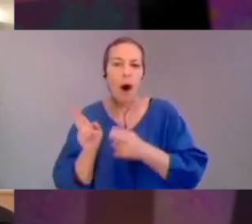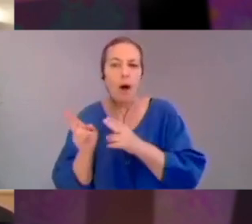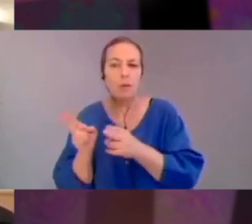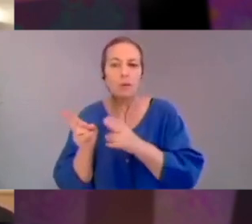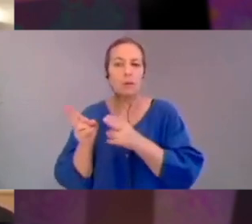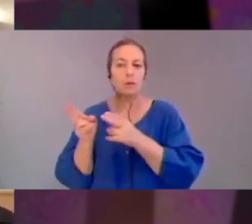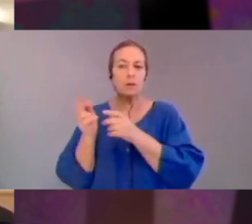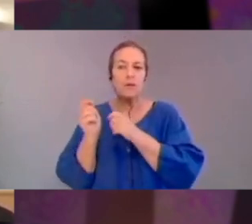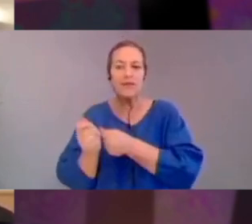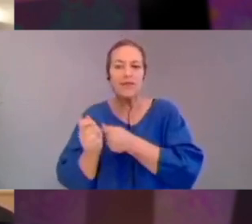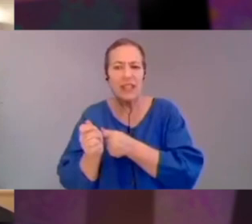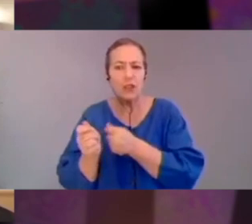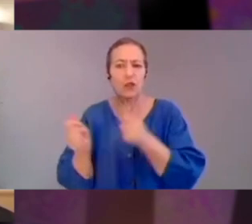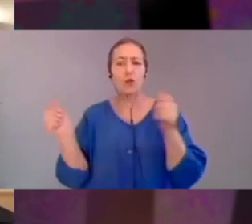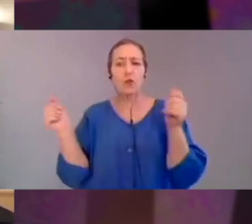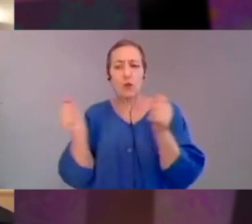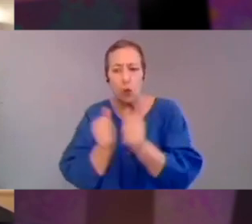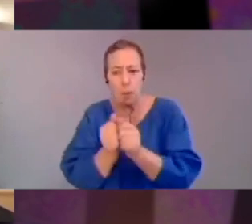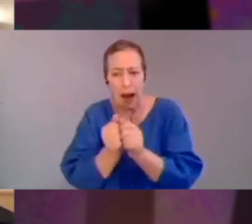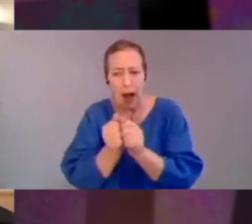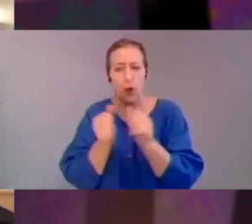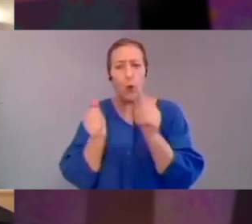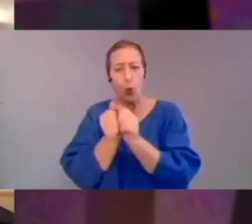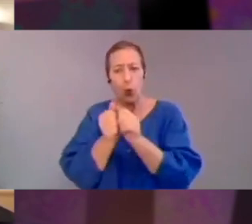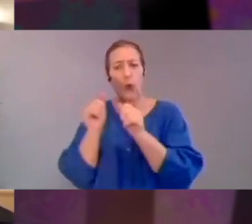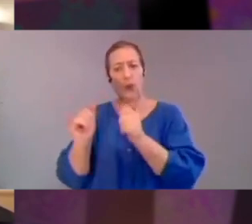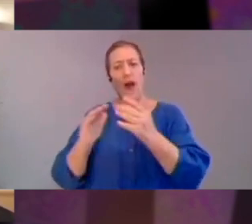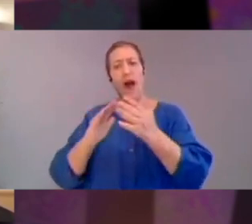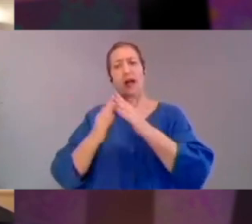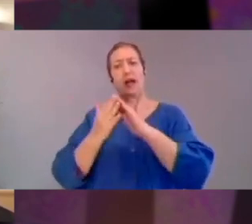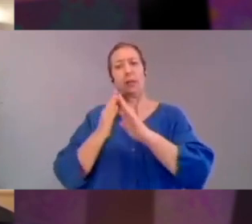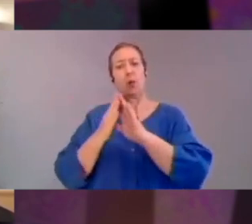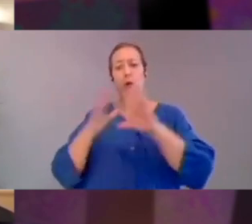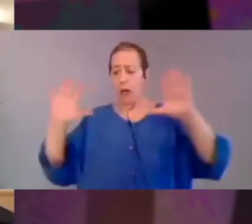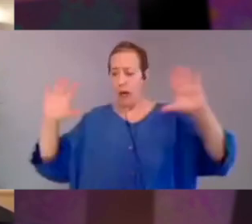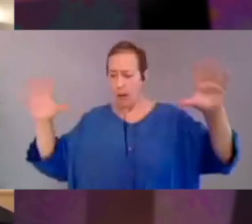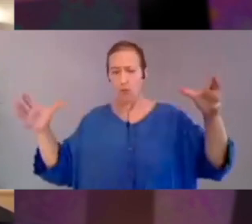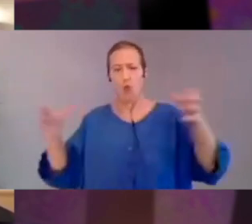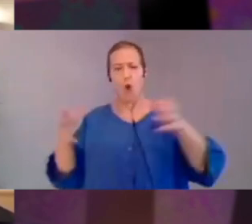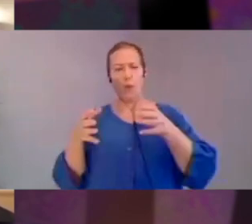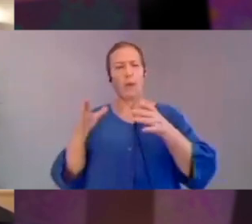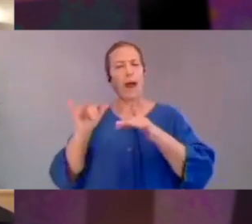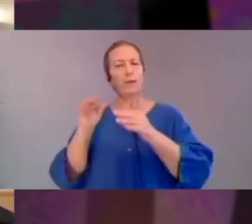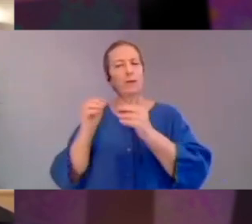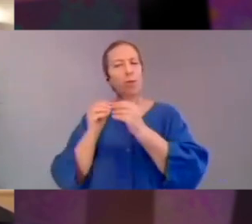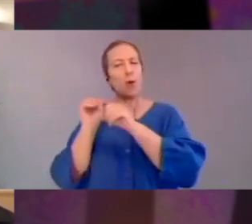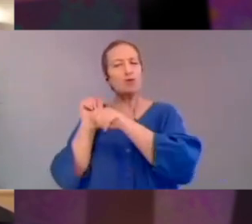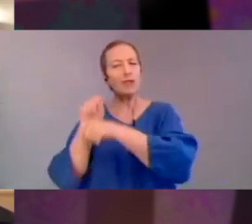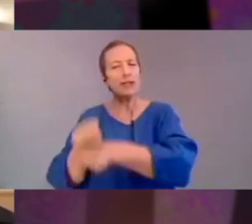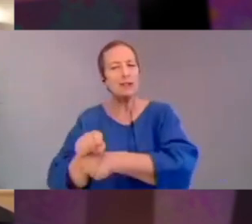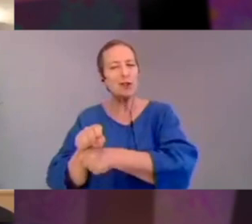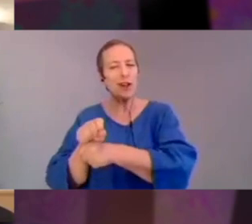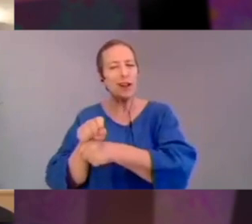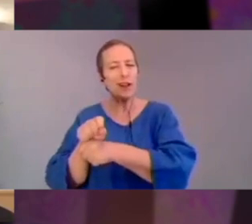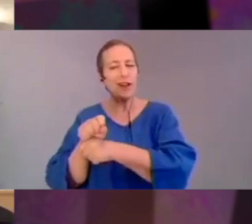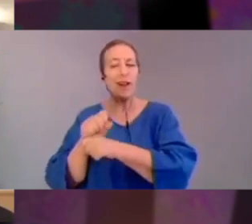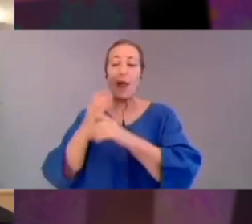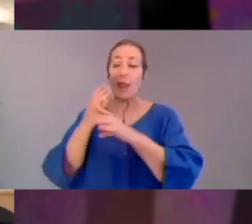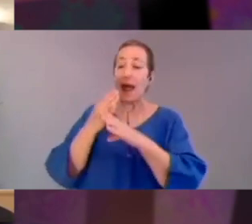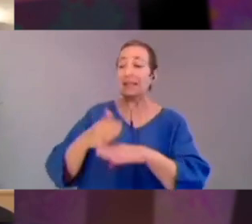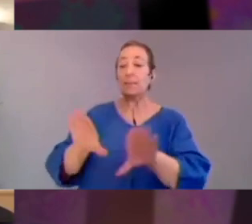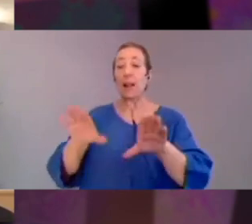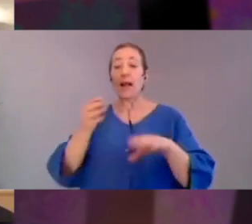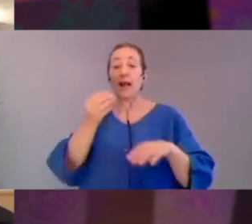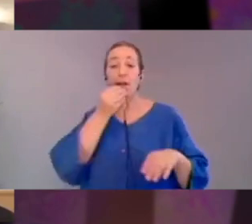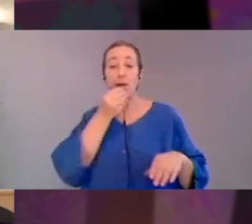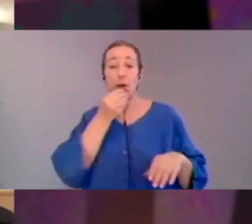community and brought people together, and then and in a traditional kind of way, split up the catch, made food. My Nana was a tetsa, so she